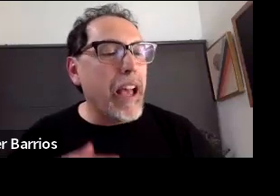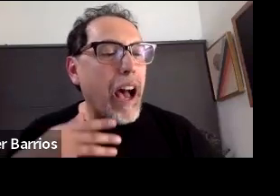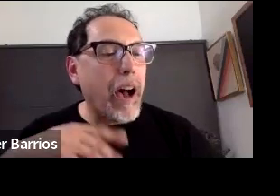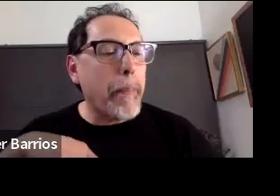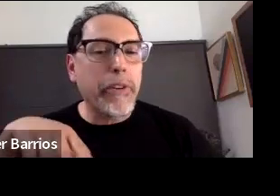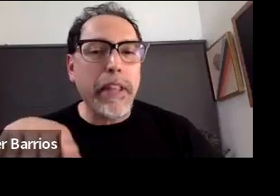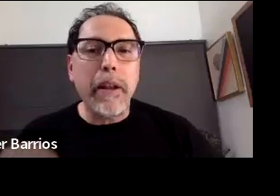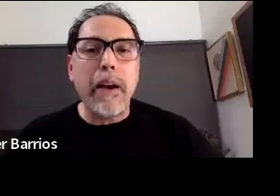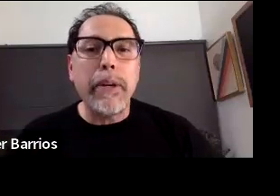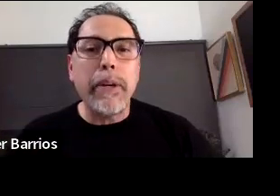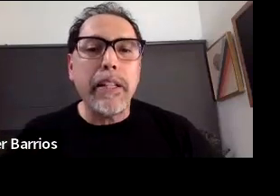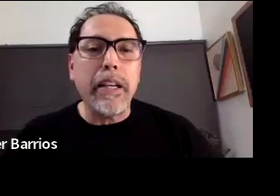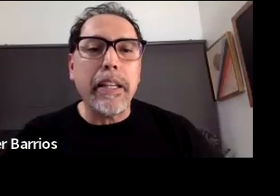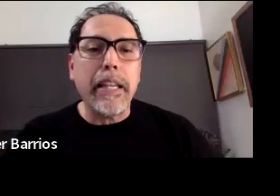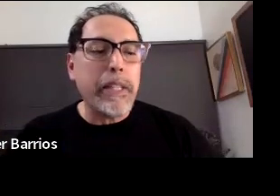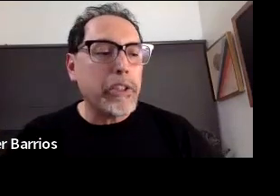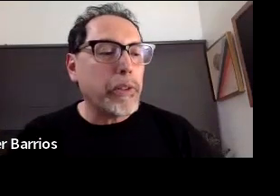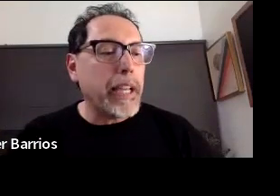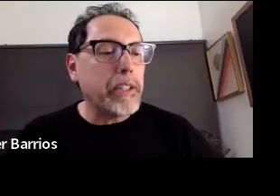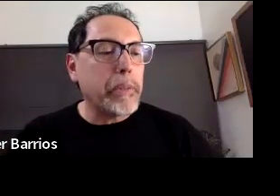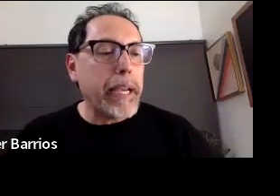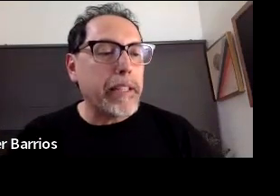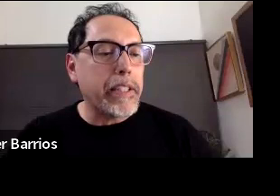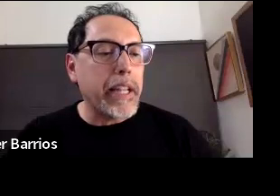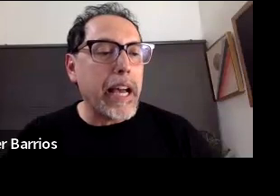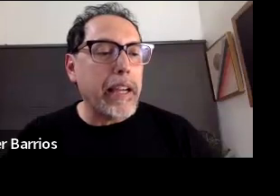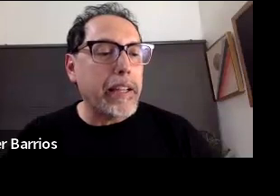climax. So then we're gonna, Casey, we're gonna scroll down to page 9.